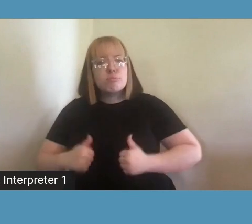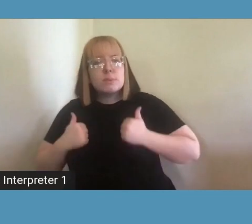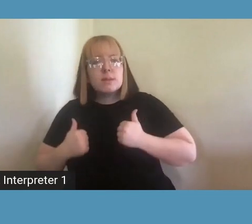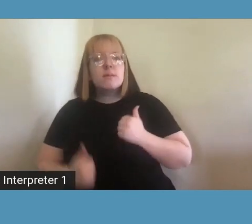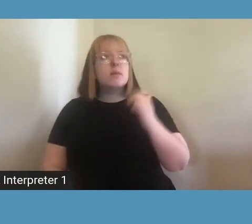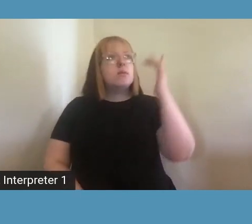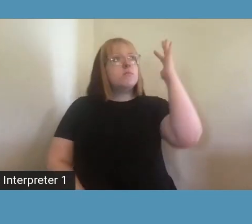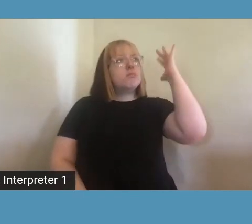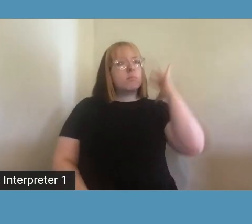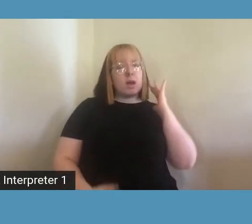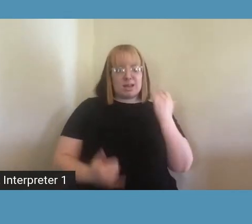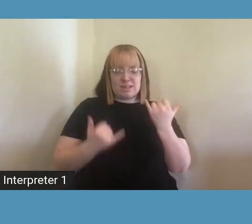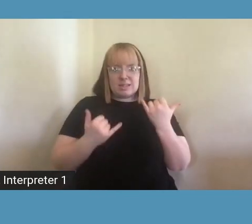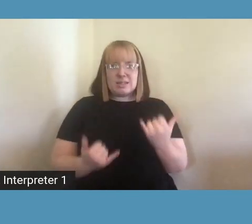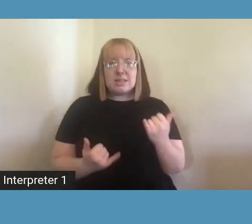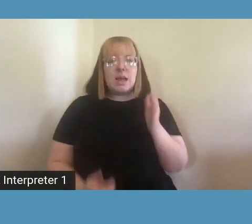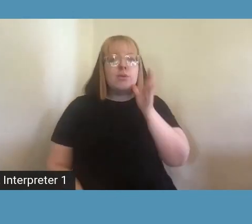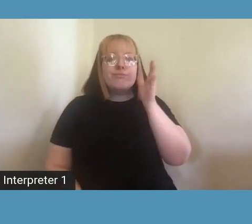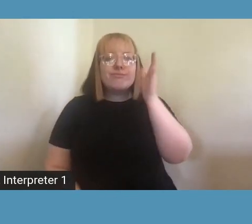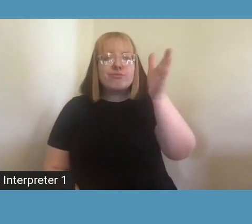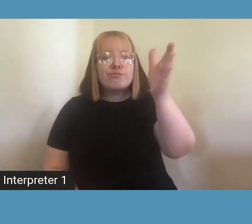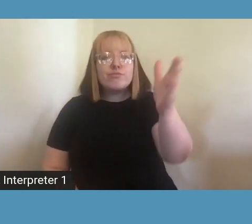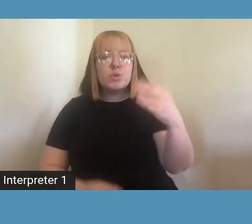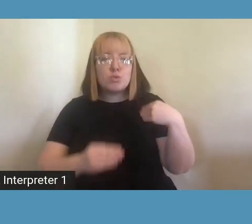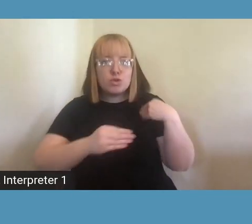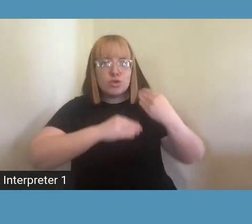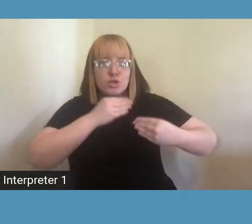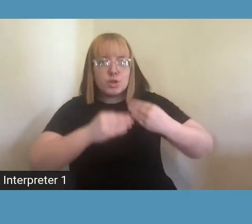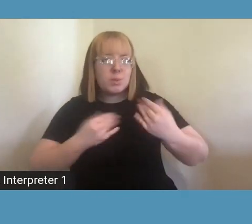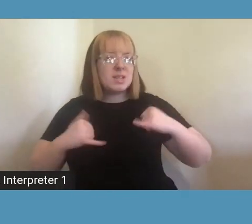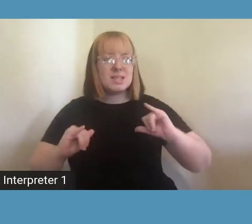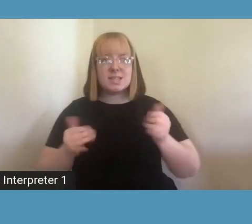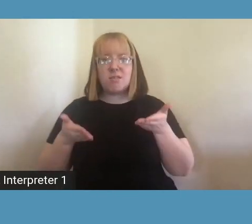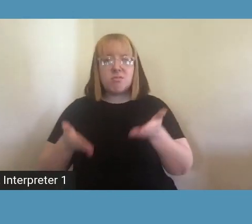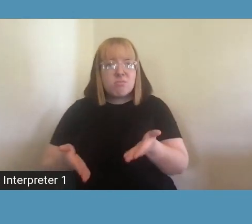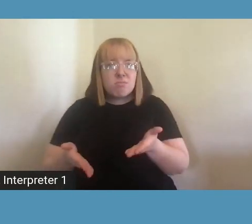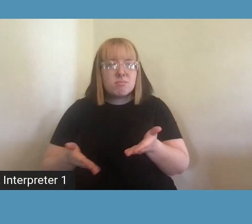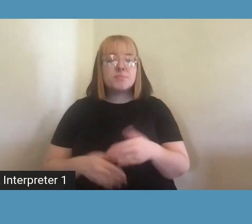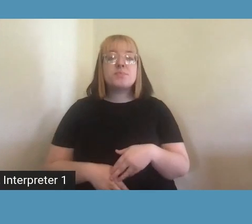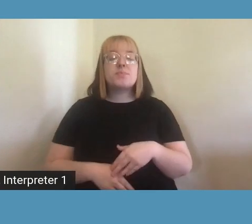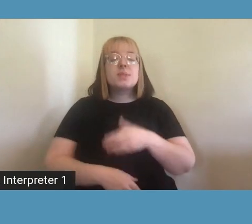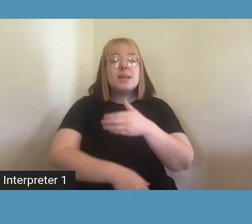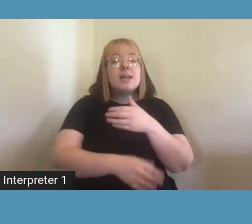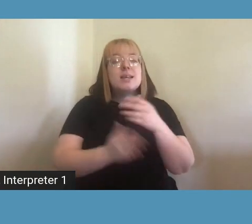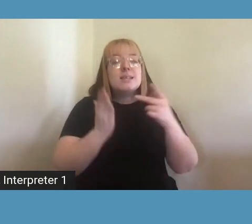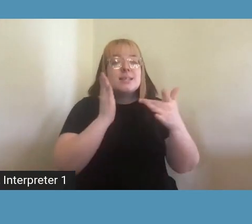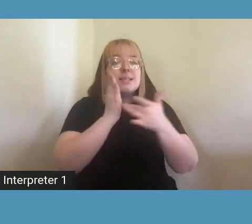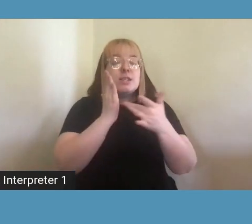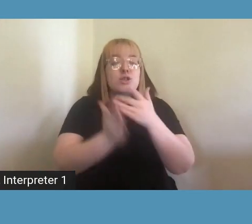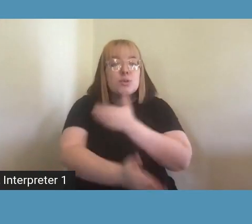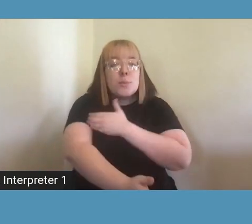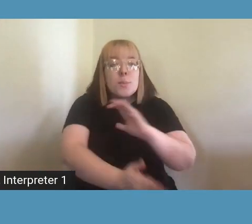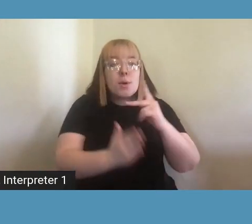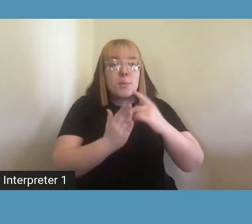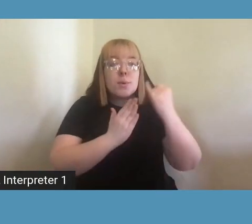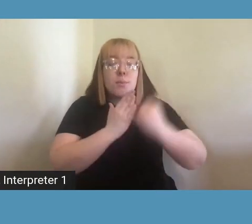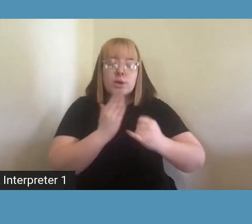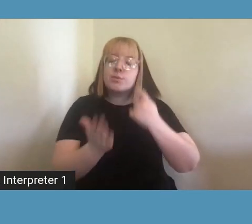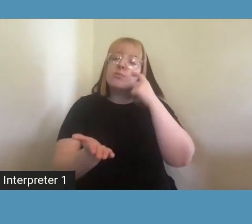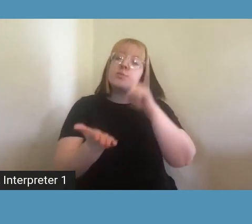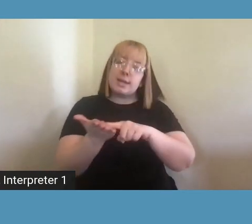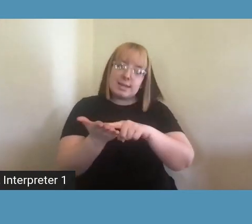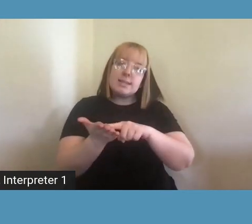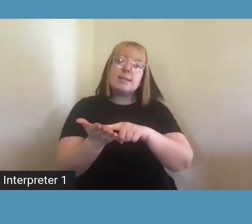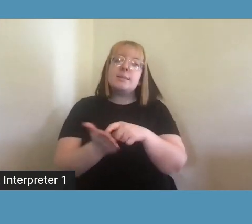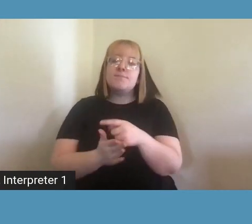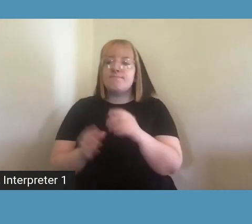present, as well as future generations. We, the Digital Empowerment Project team, recognize that our organizations and those of